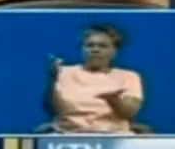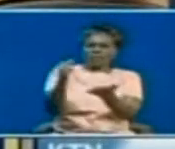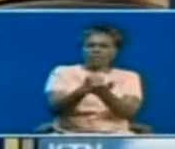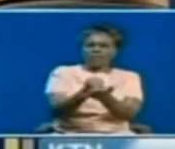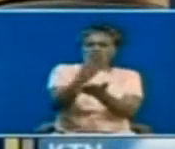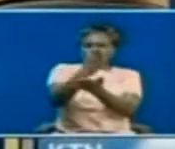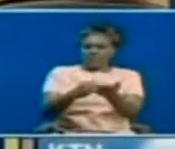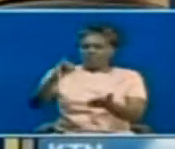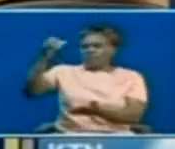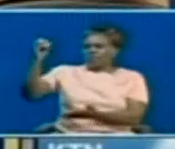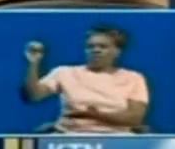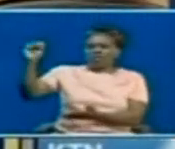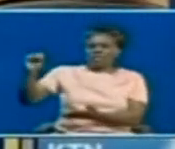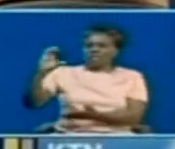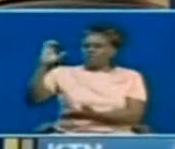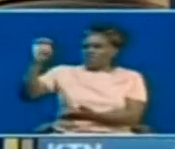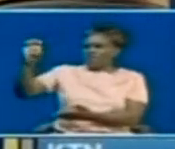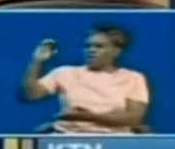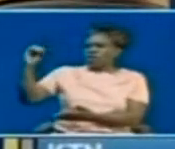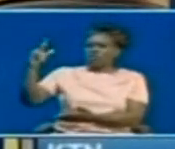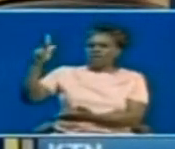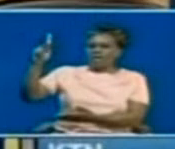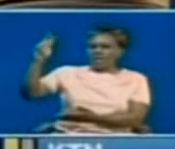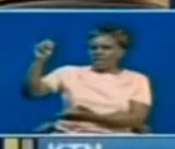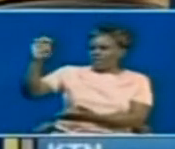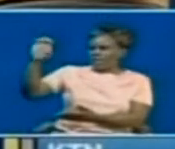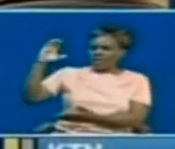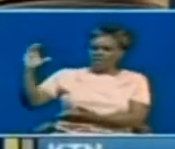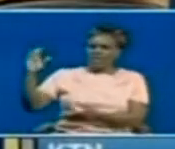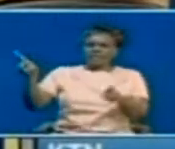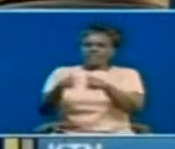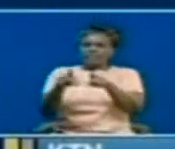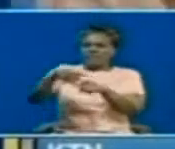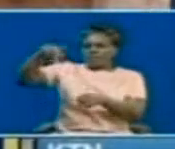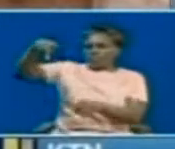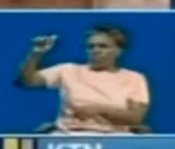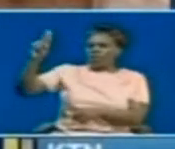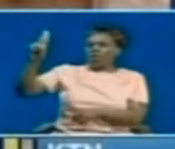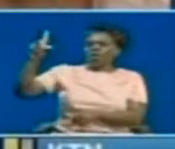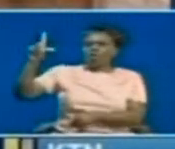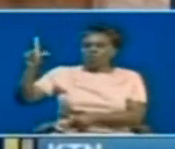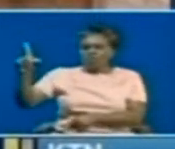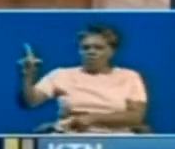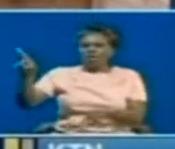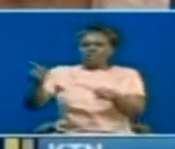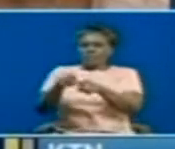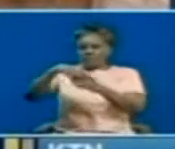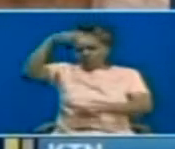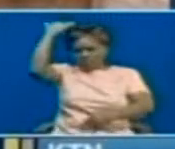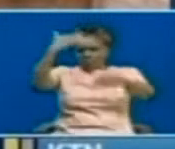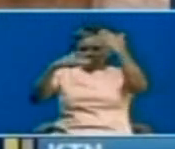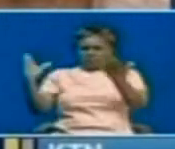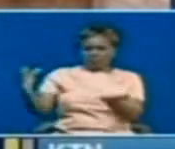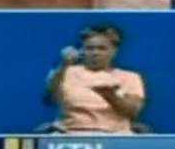sector include Joseph Kivilu as the CEO of NEC. He takes over from Paul Wasanga, who retired in April. Also, Professor Lydia Nzomo has